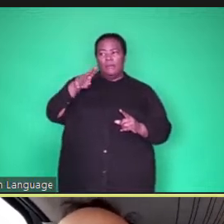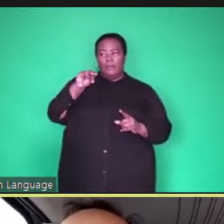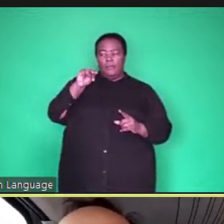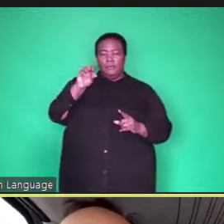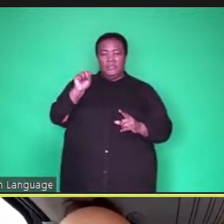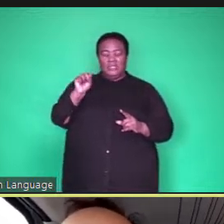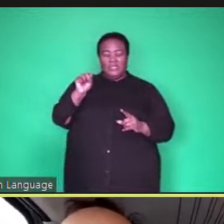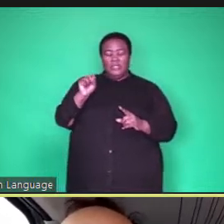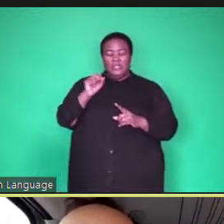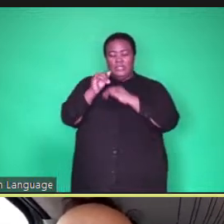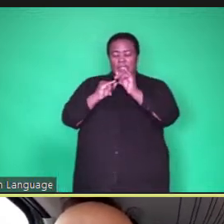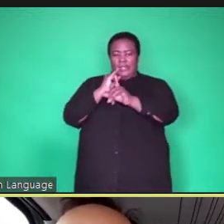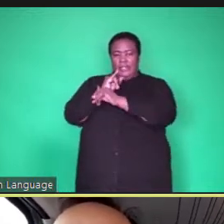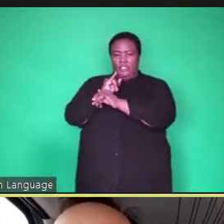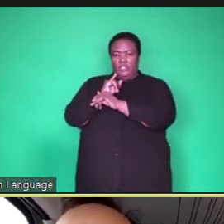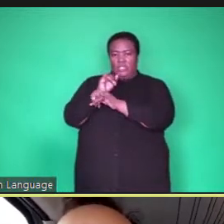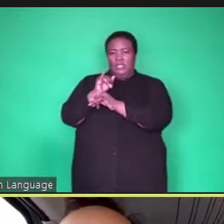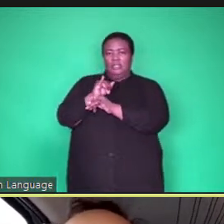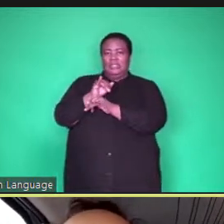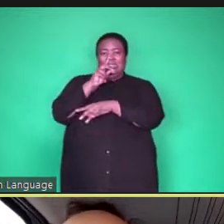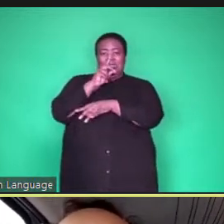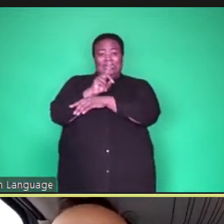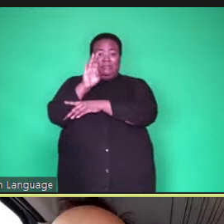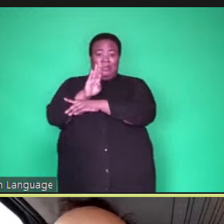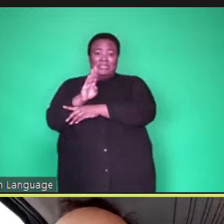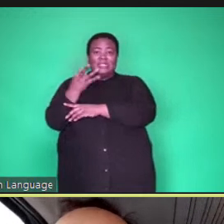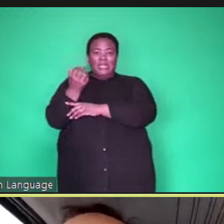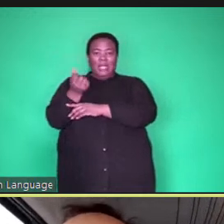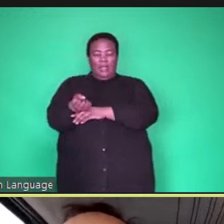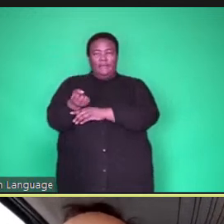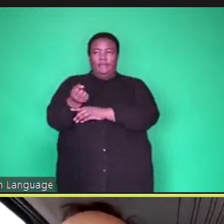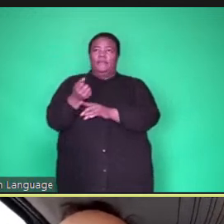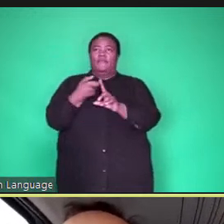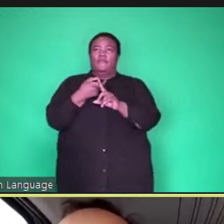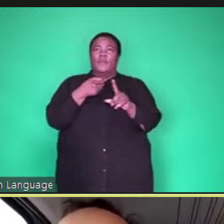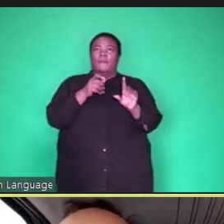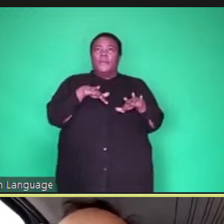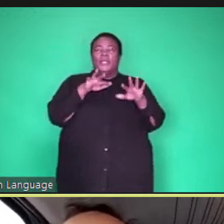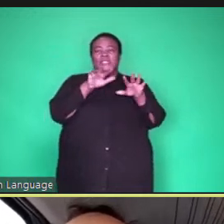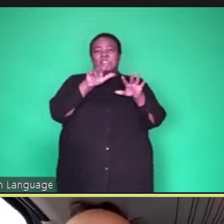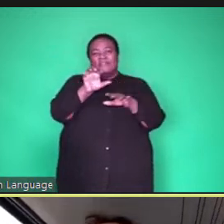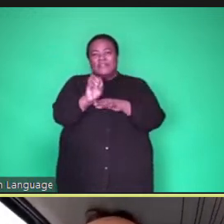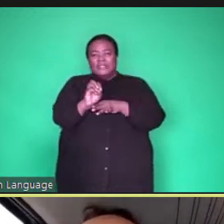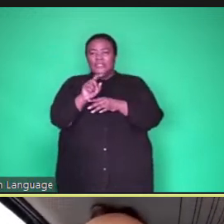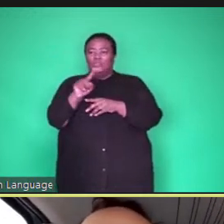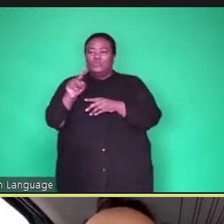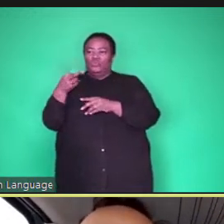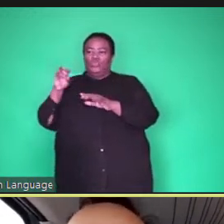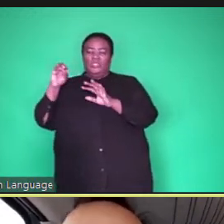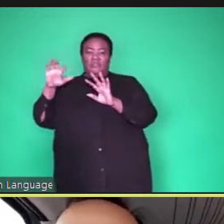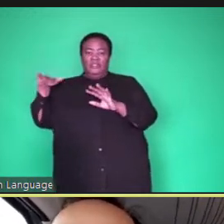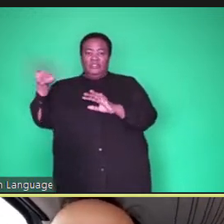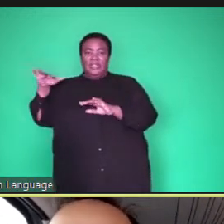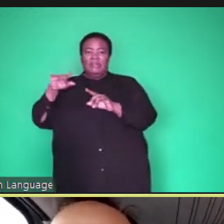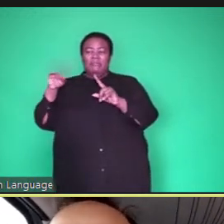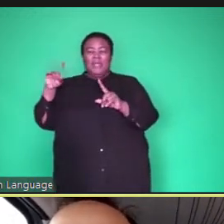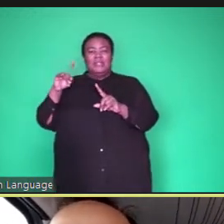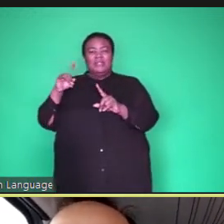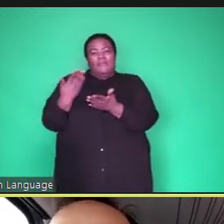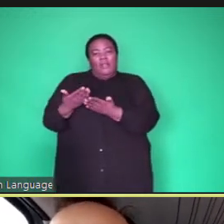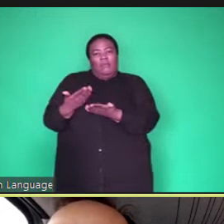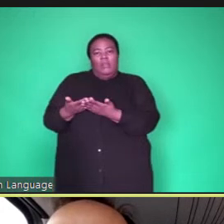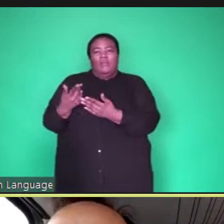number of census data from 1970 to 2015, but it's only available